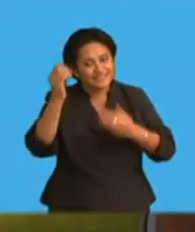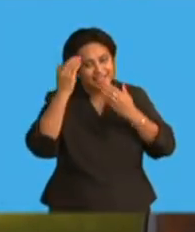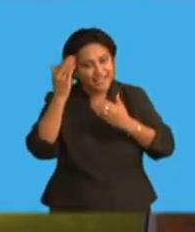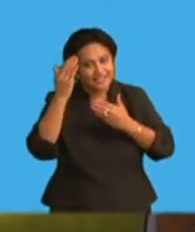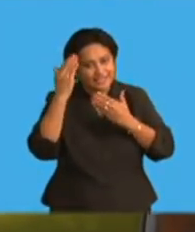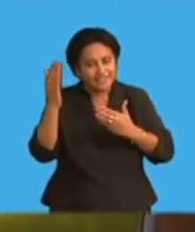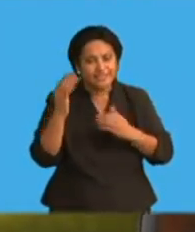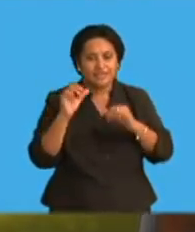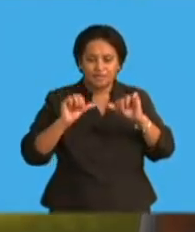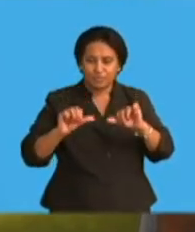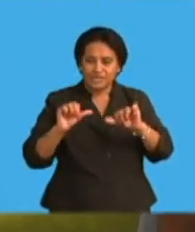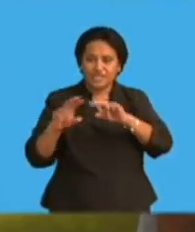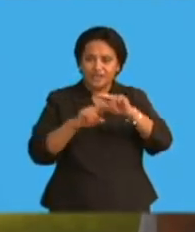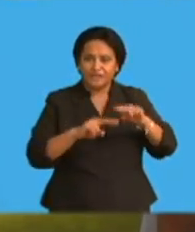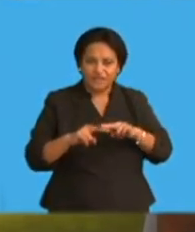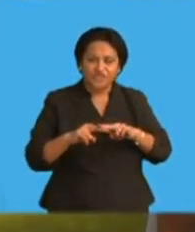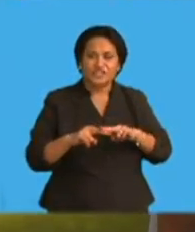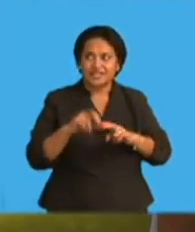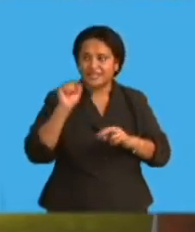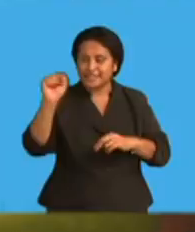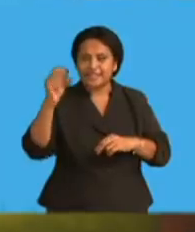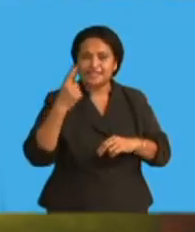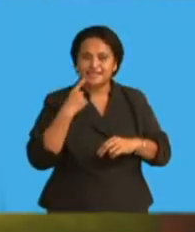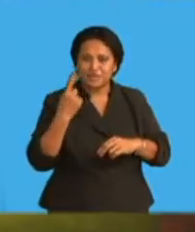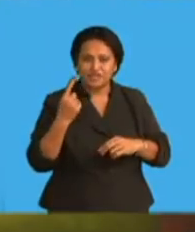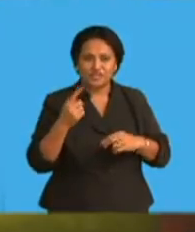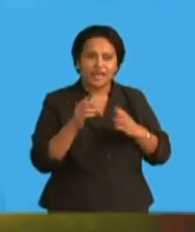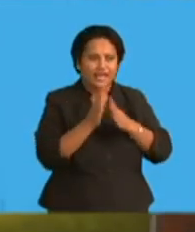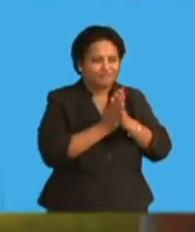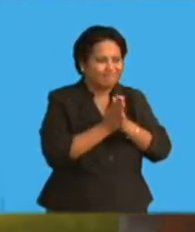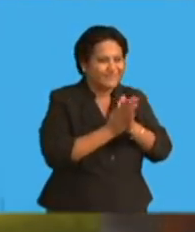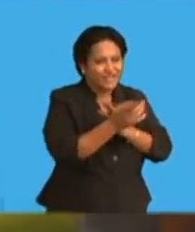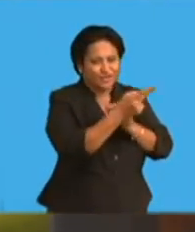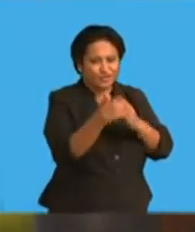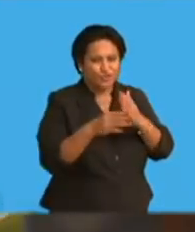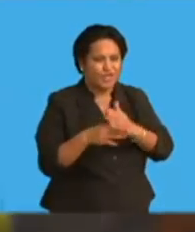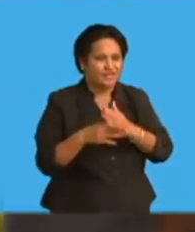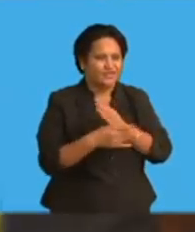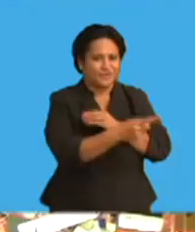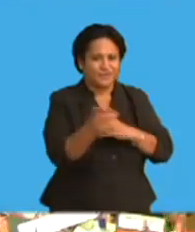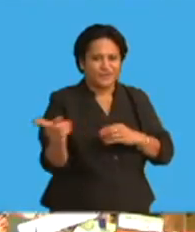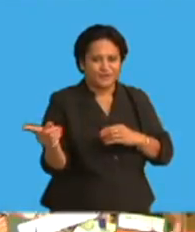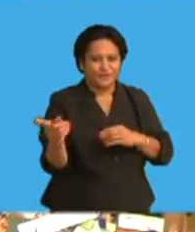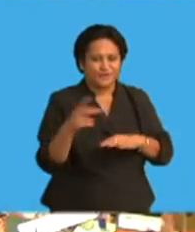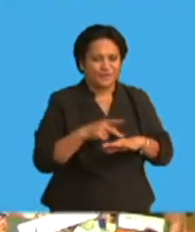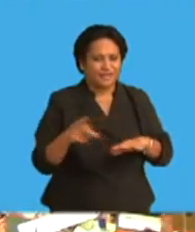for his most gracious speech, and we look forward to working with all of you in this Parliament. Thank you.